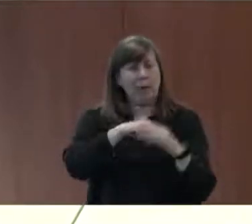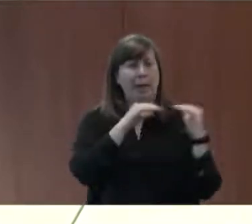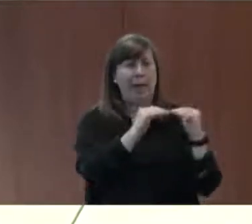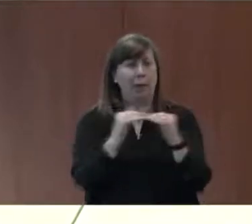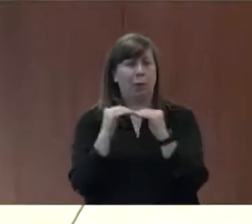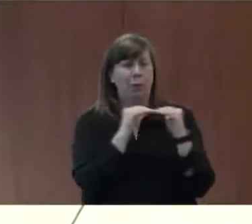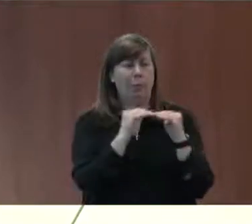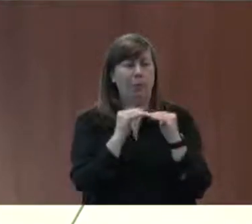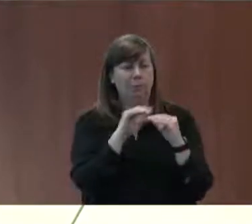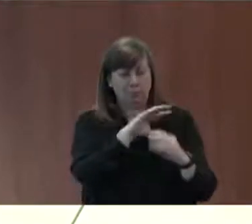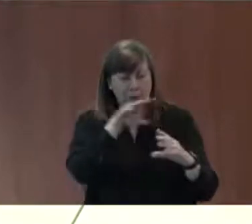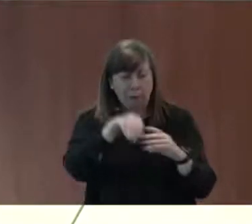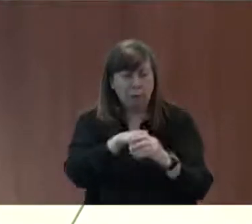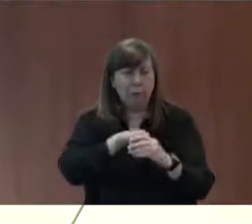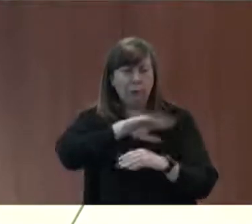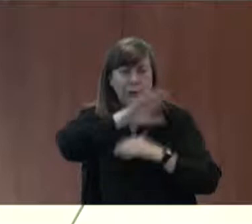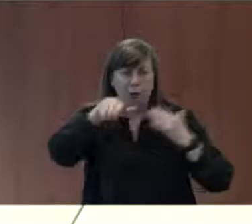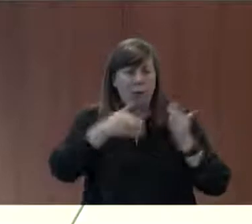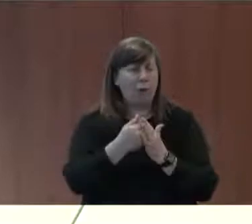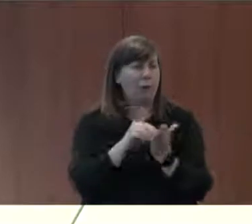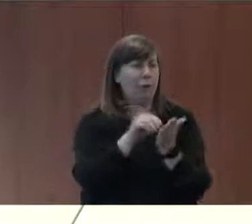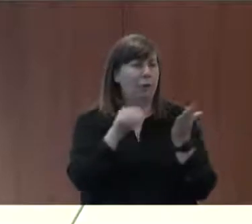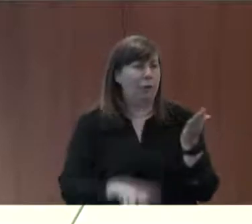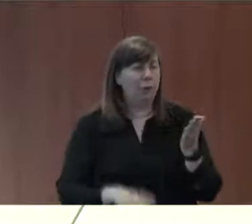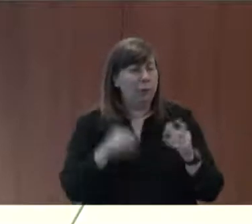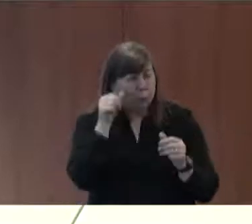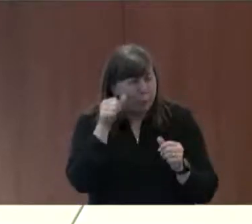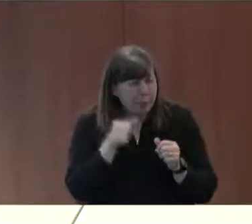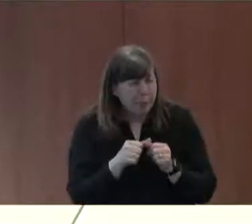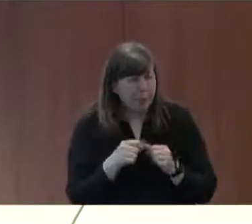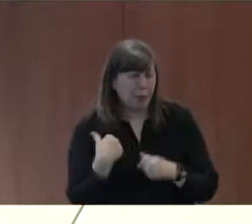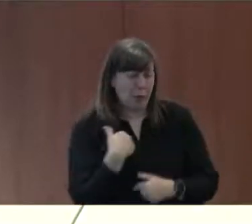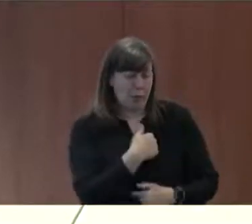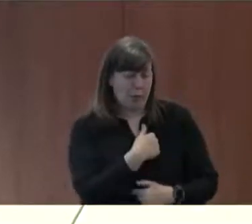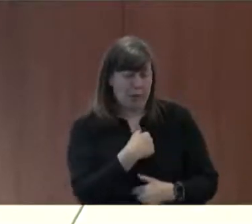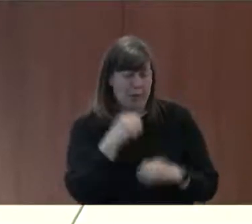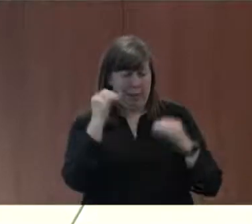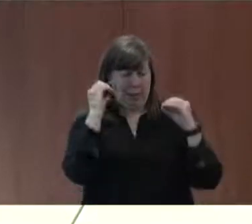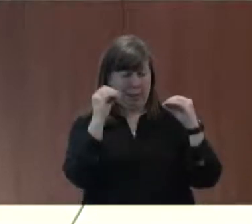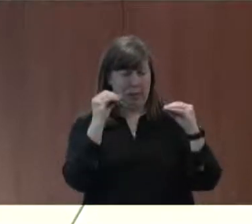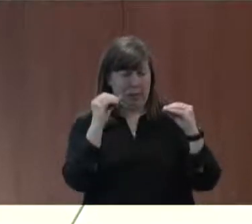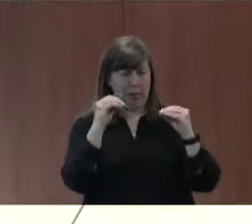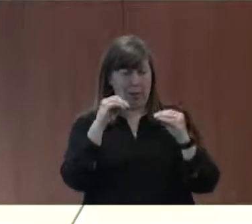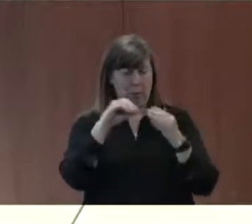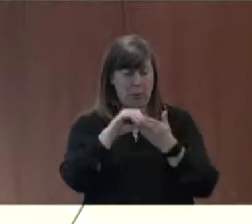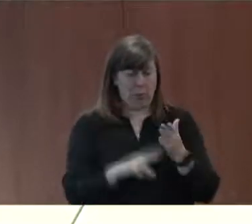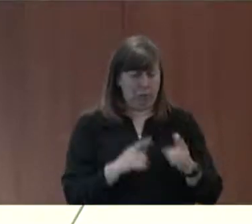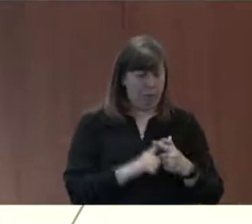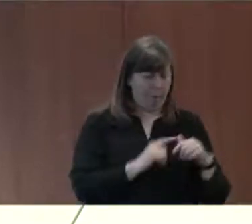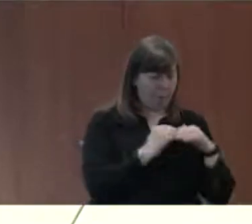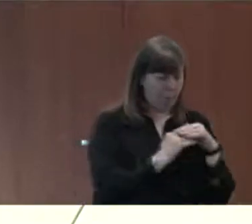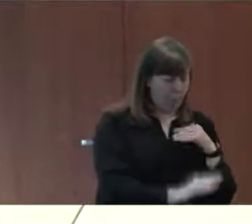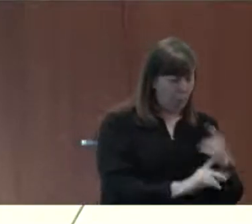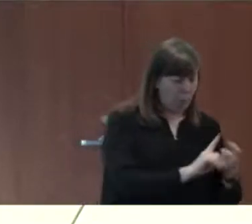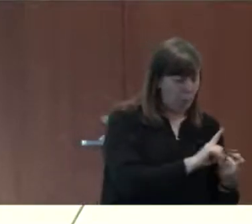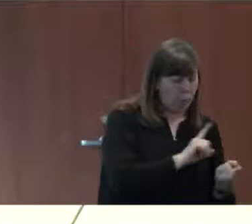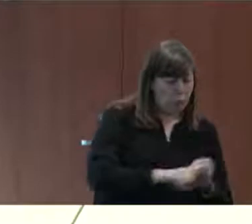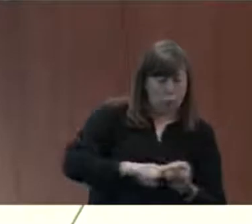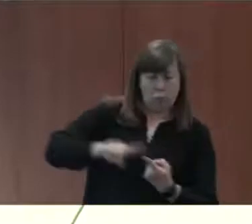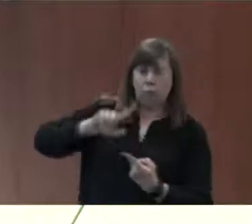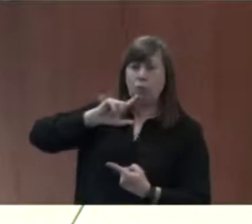equitable by including all students. Remember, we educate students from birth through